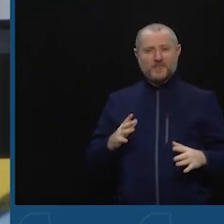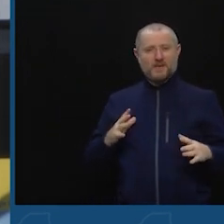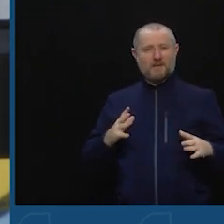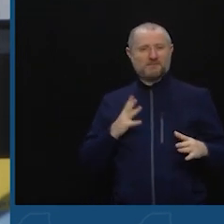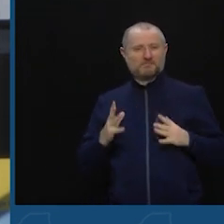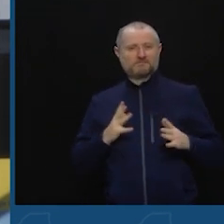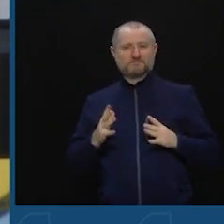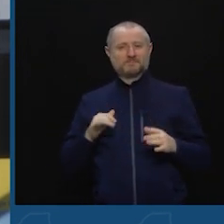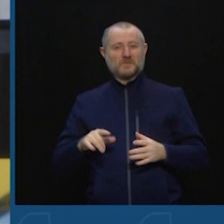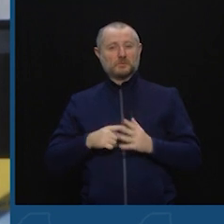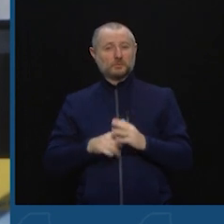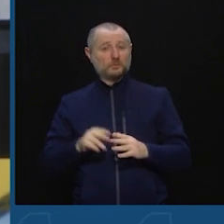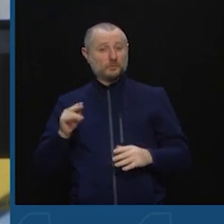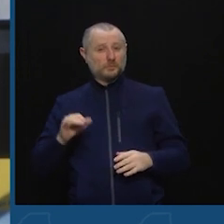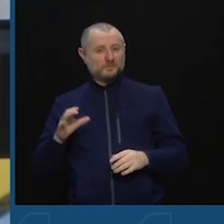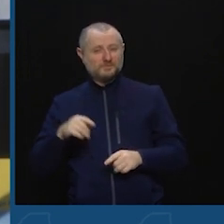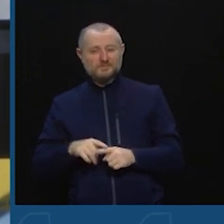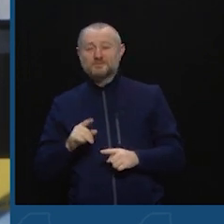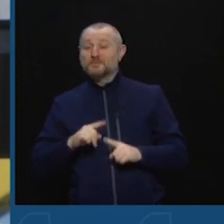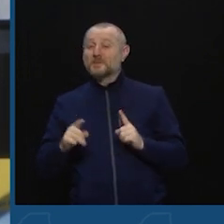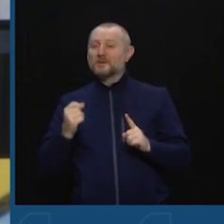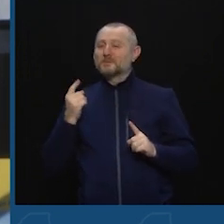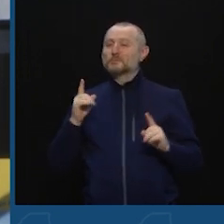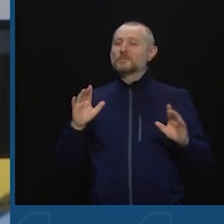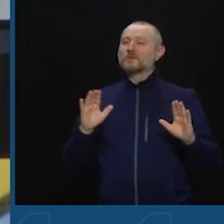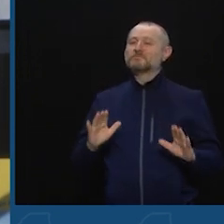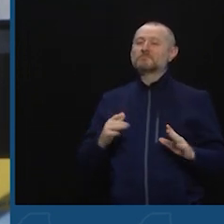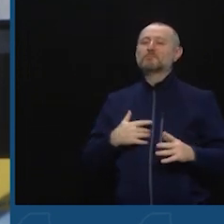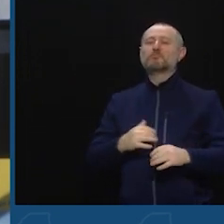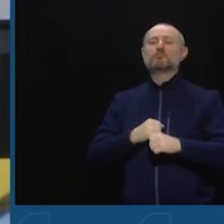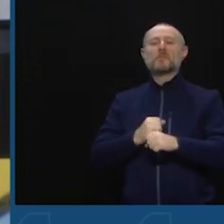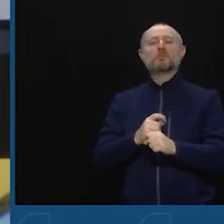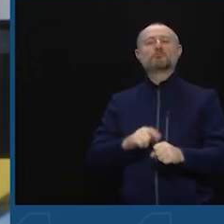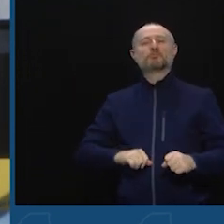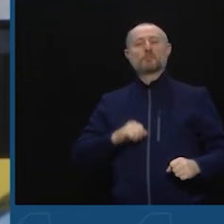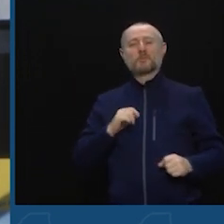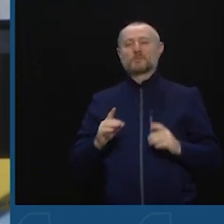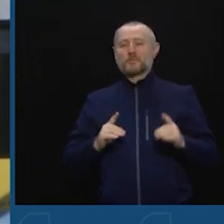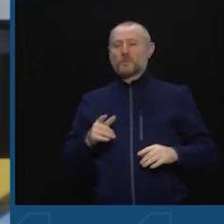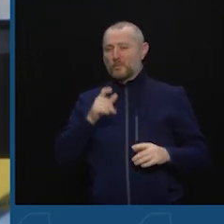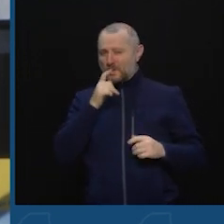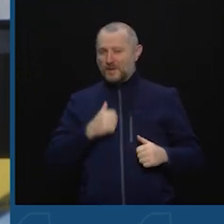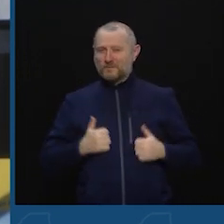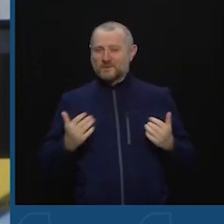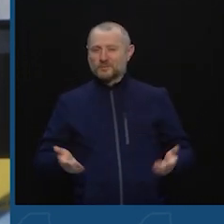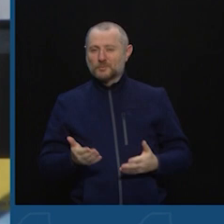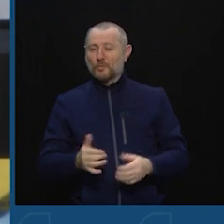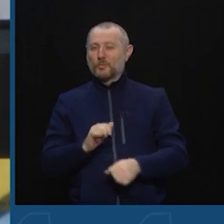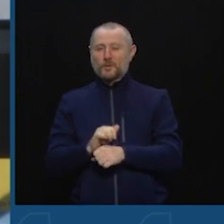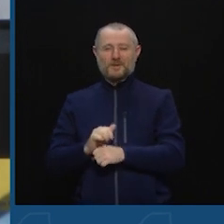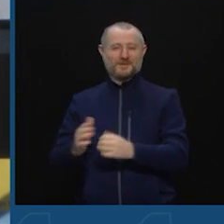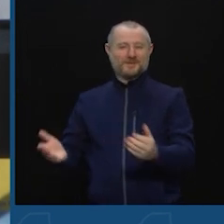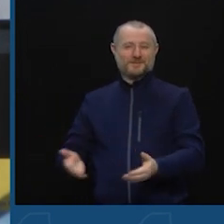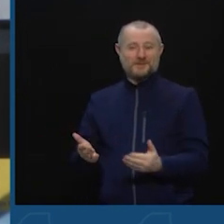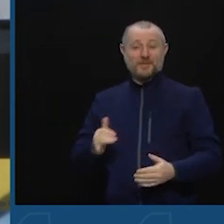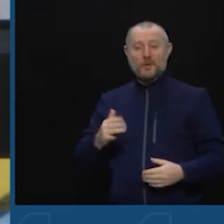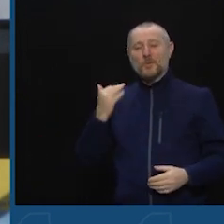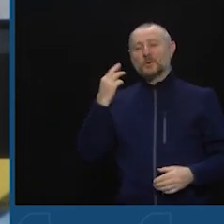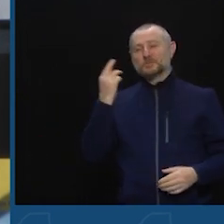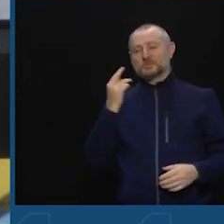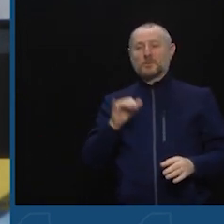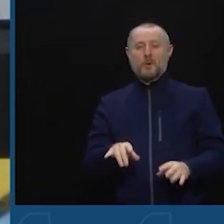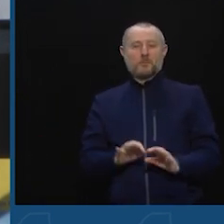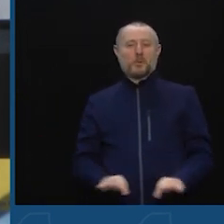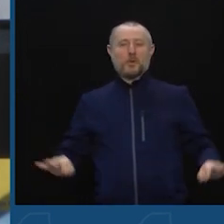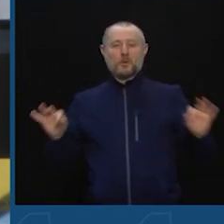great. It's also about creating a sense of pride for the people who live here, people who work here. And that's why this was so important to